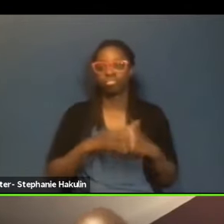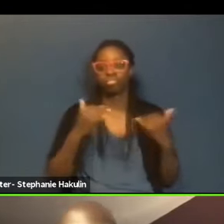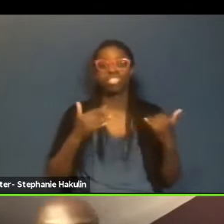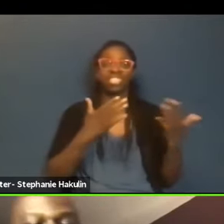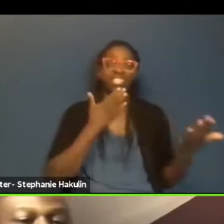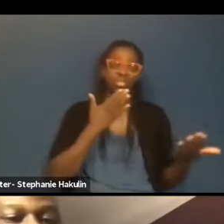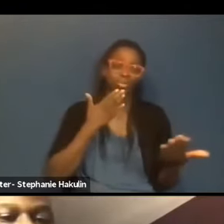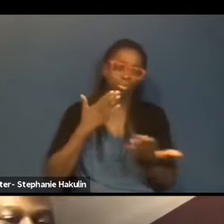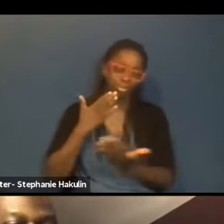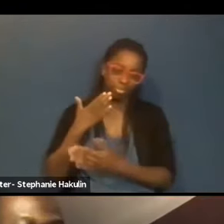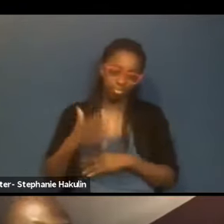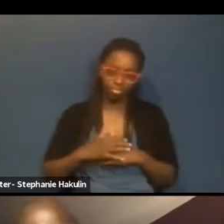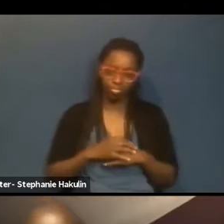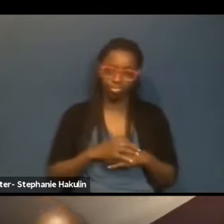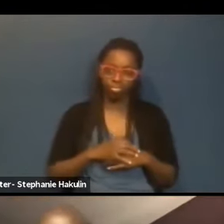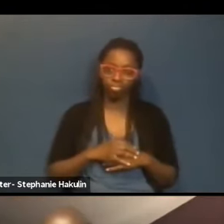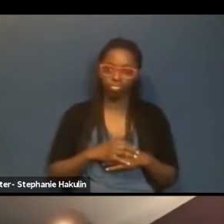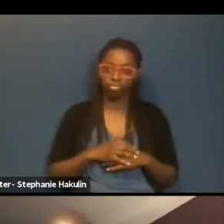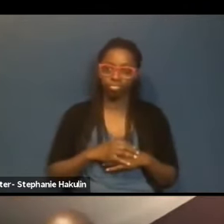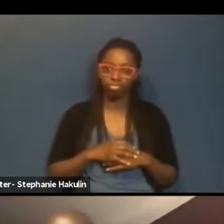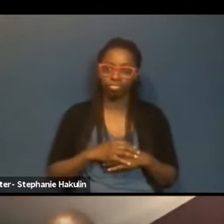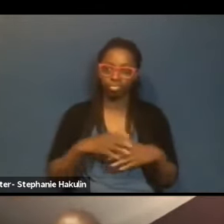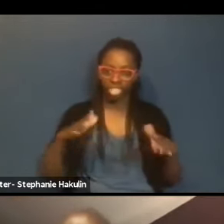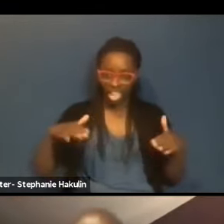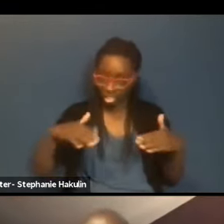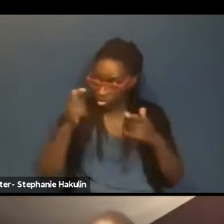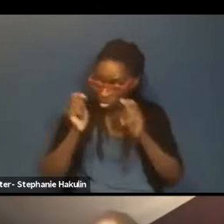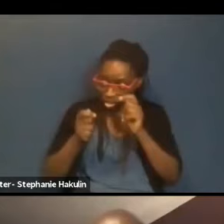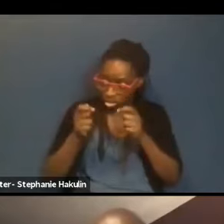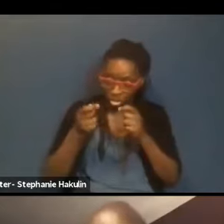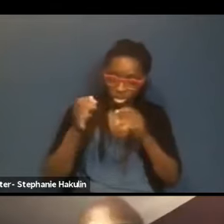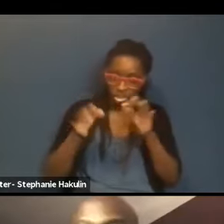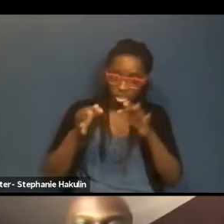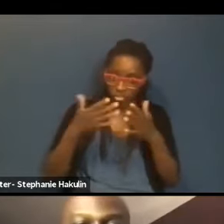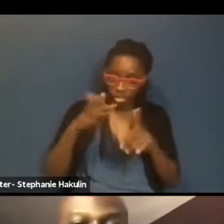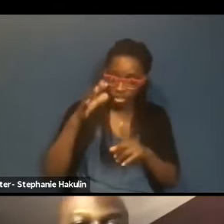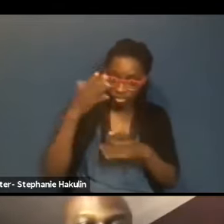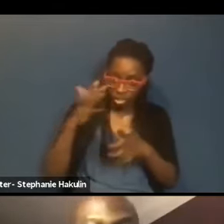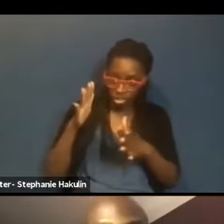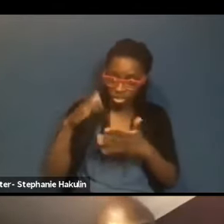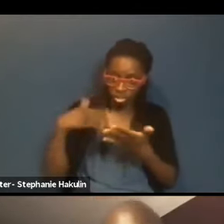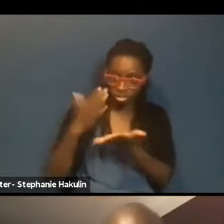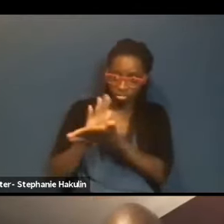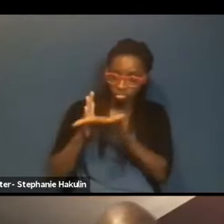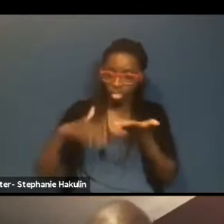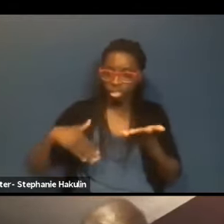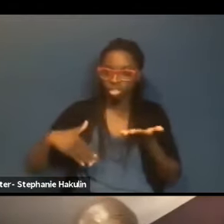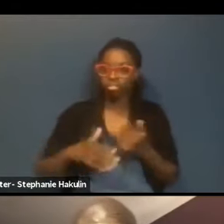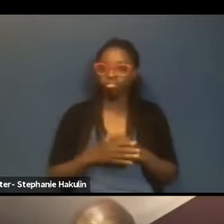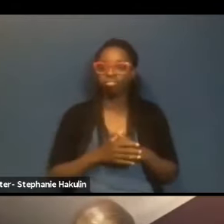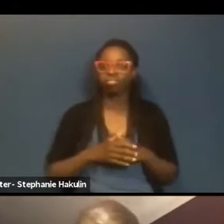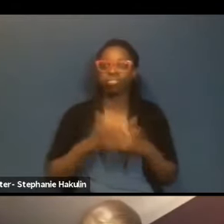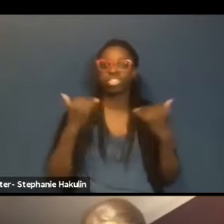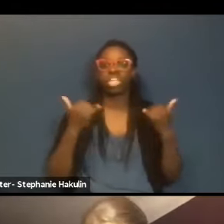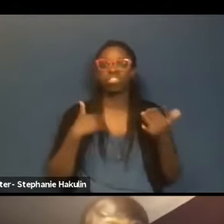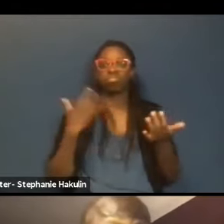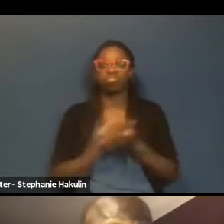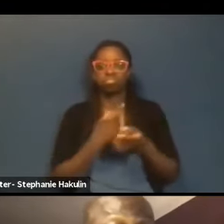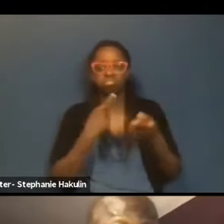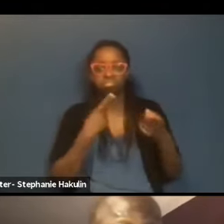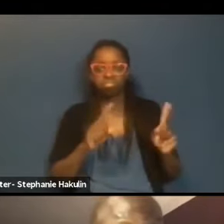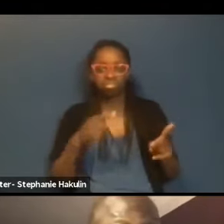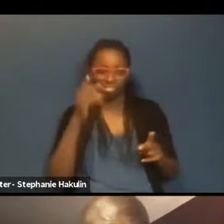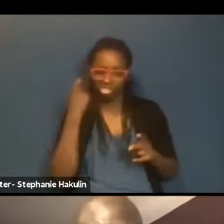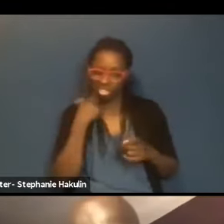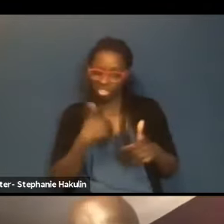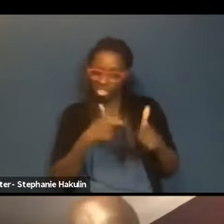man? Take us home. Right now, I'm actually going to ask you to announce it. It's in your text messages, but before that, I need